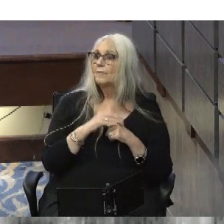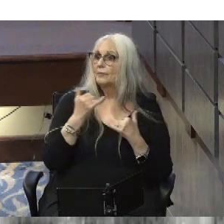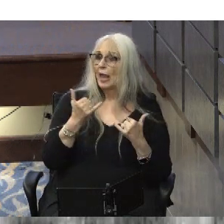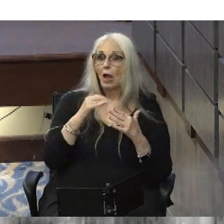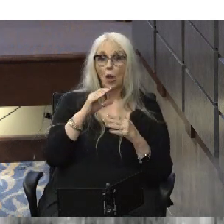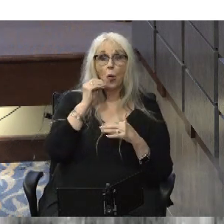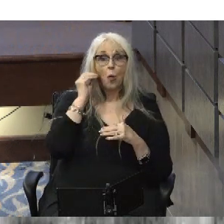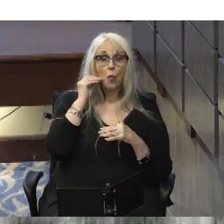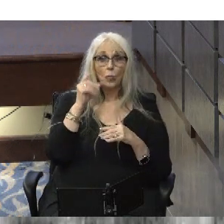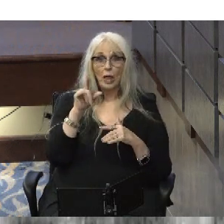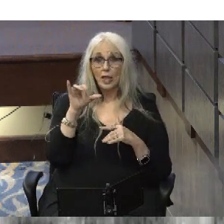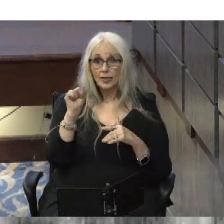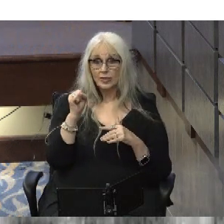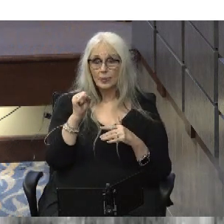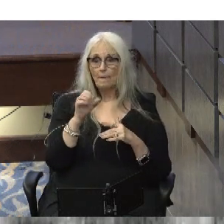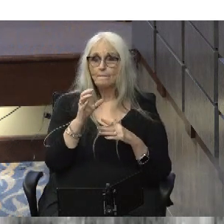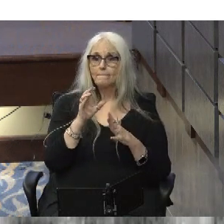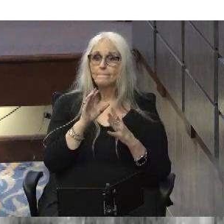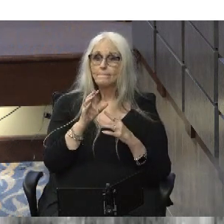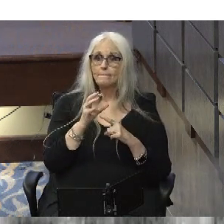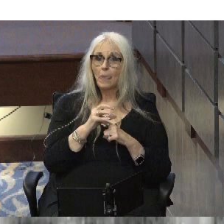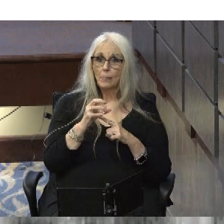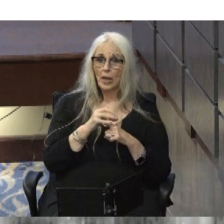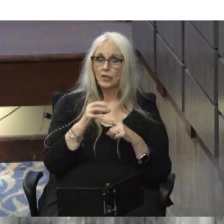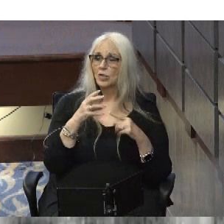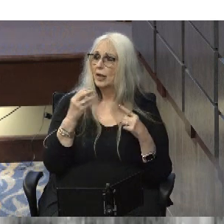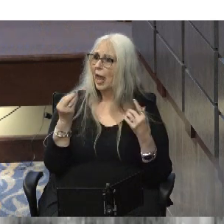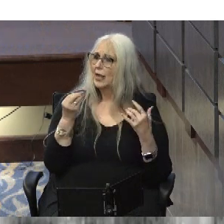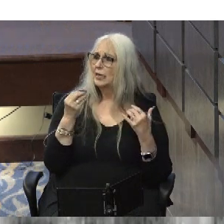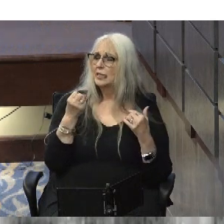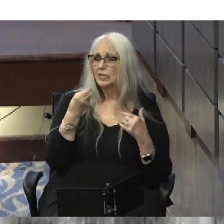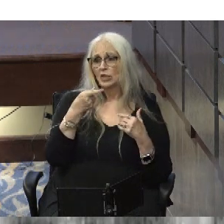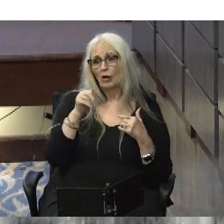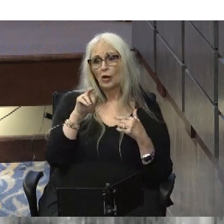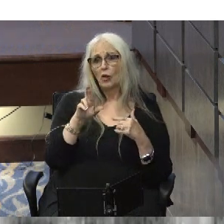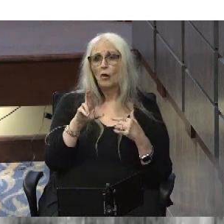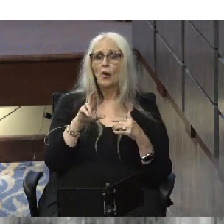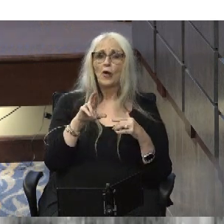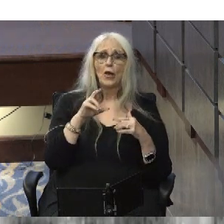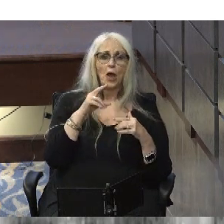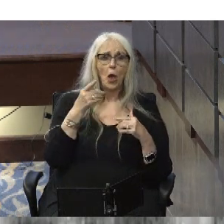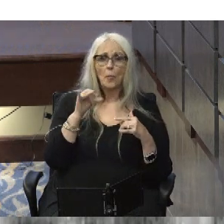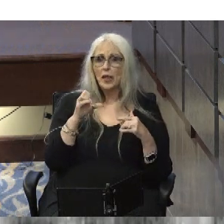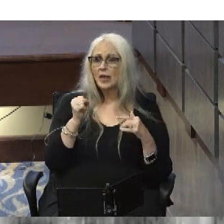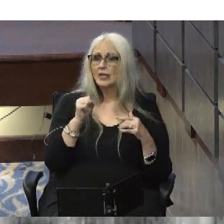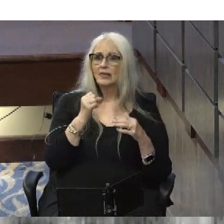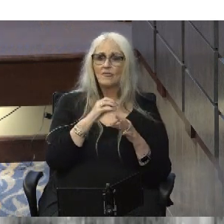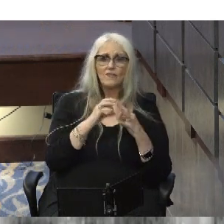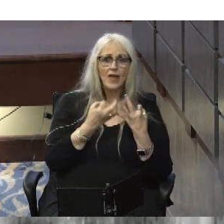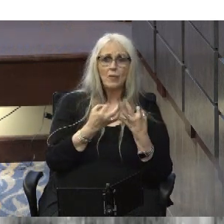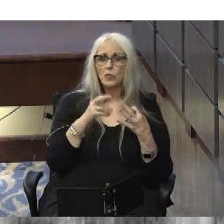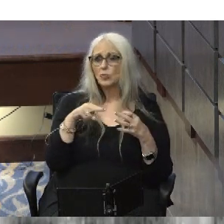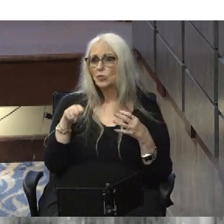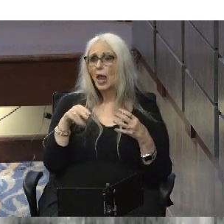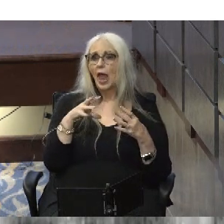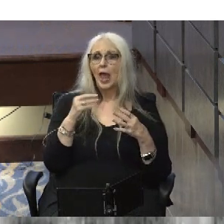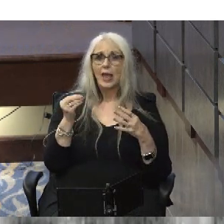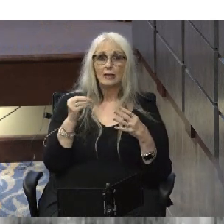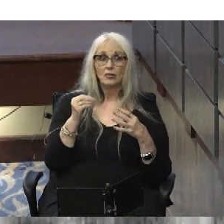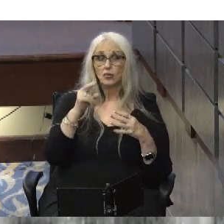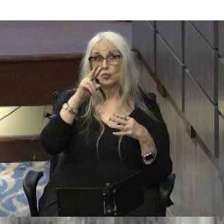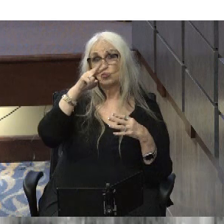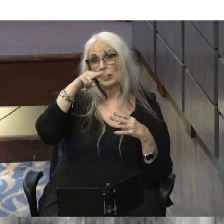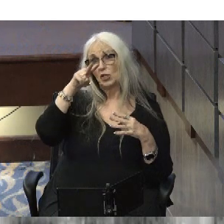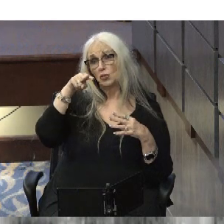homeless population on the point-in-time survey. So the sheltered homeless families, 22 households. That's not persons. That's